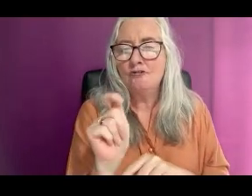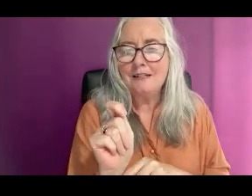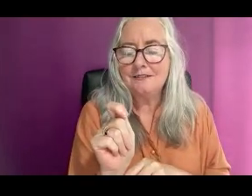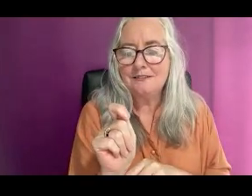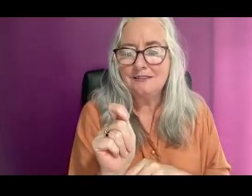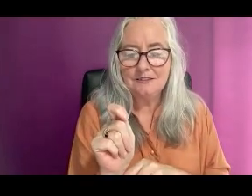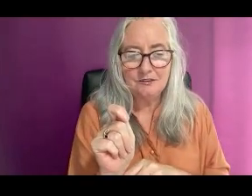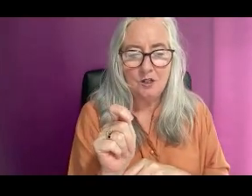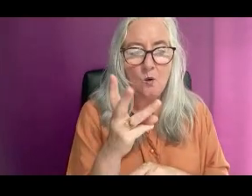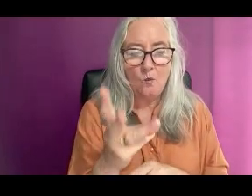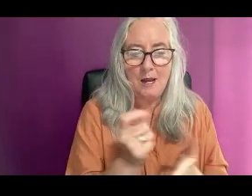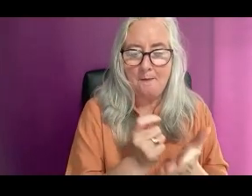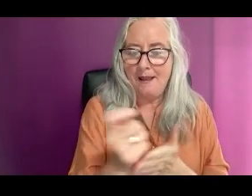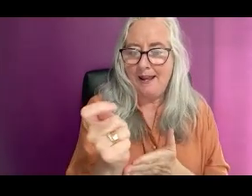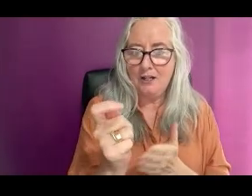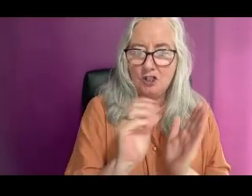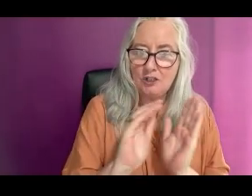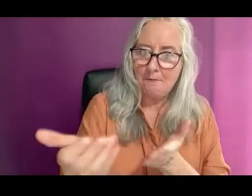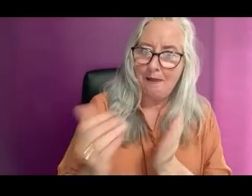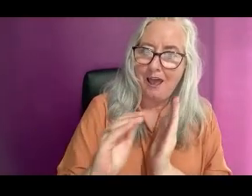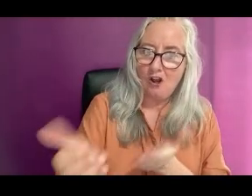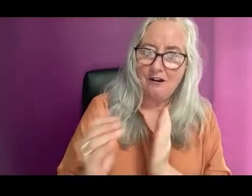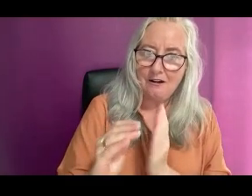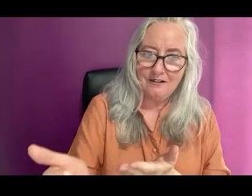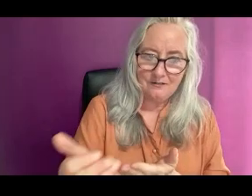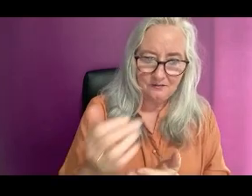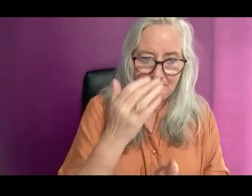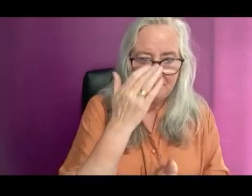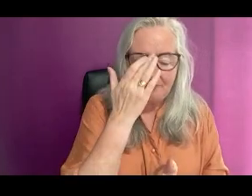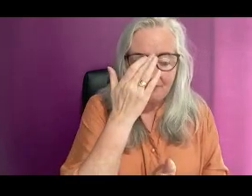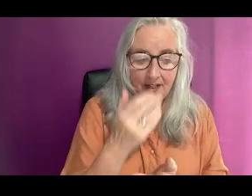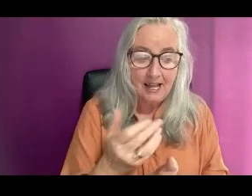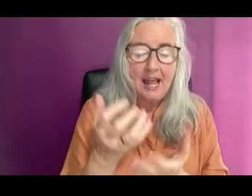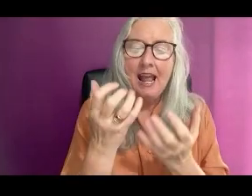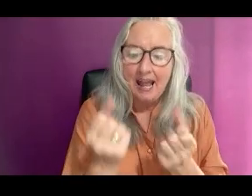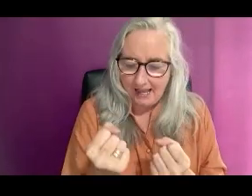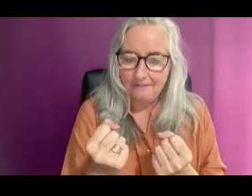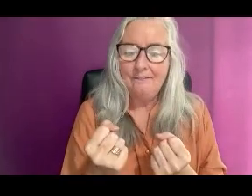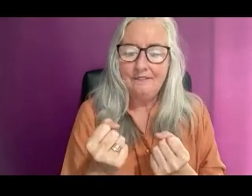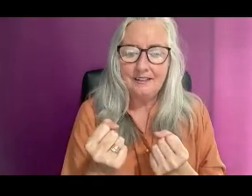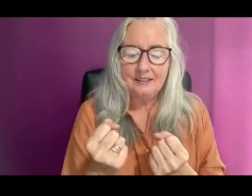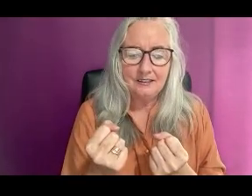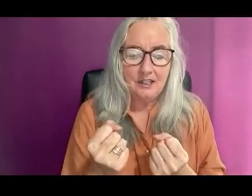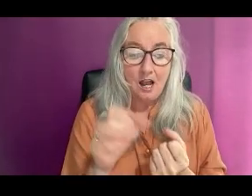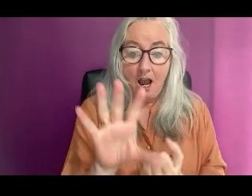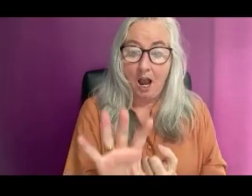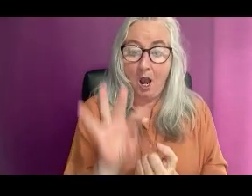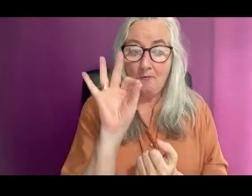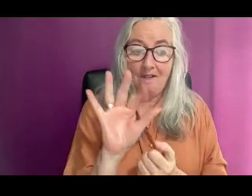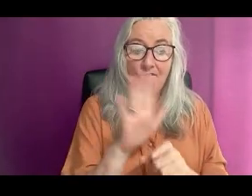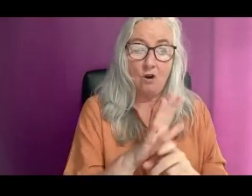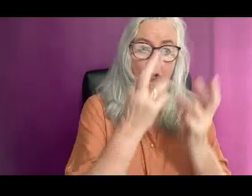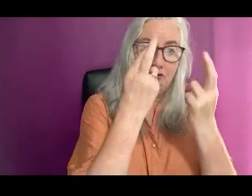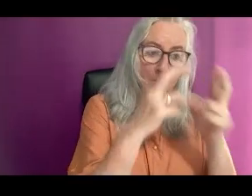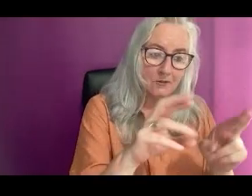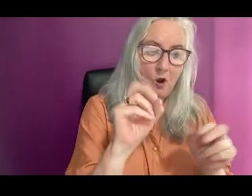typically pays suppliers, and then there is the option for a representative or advocate